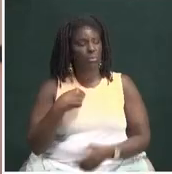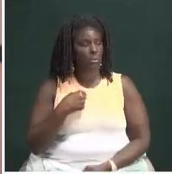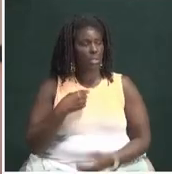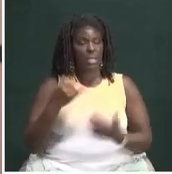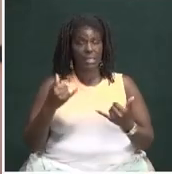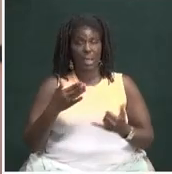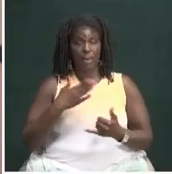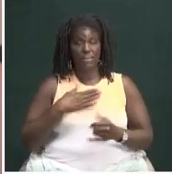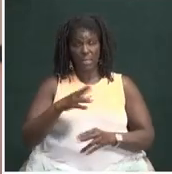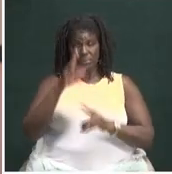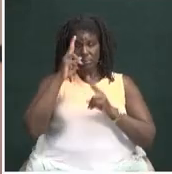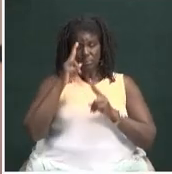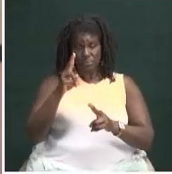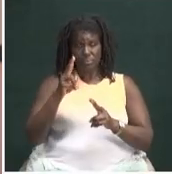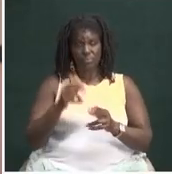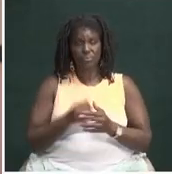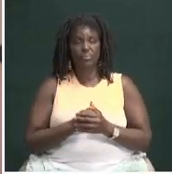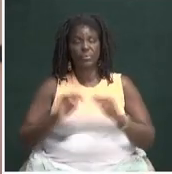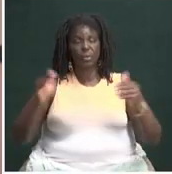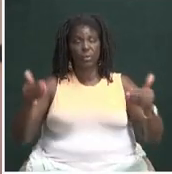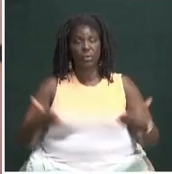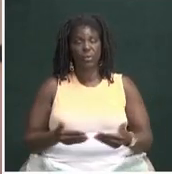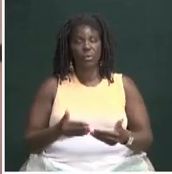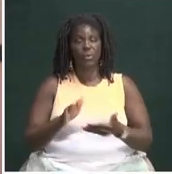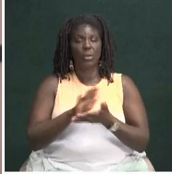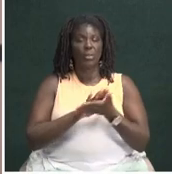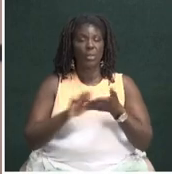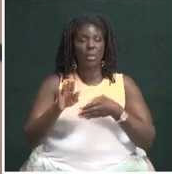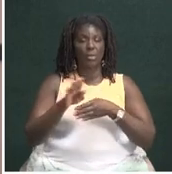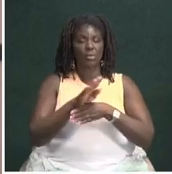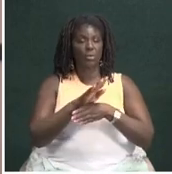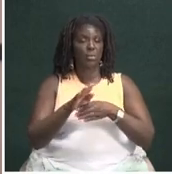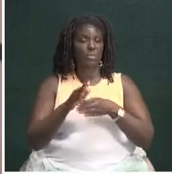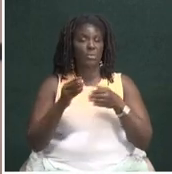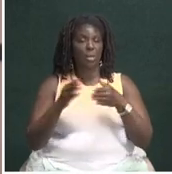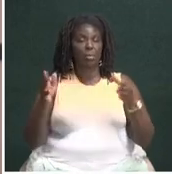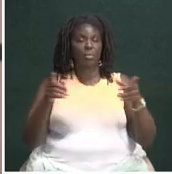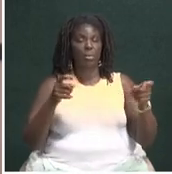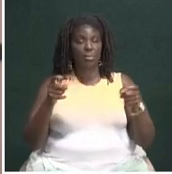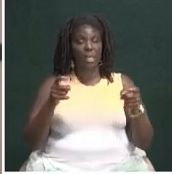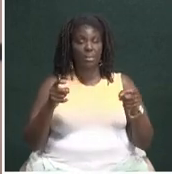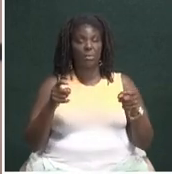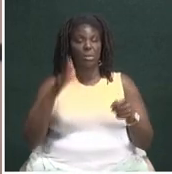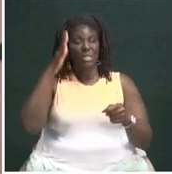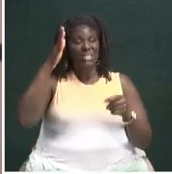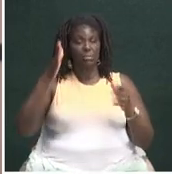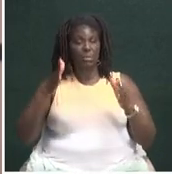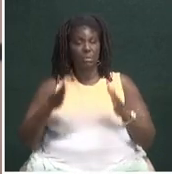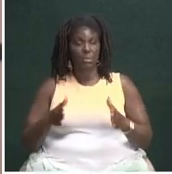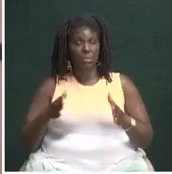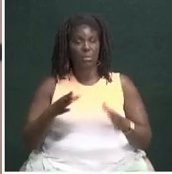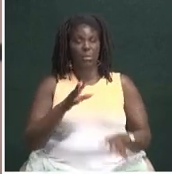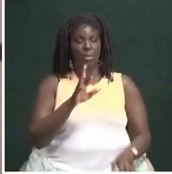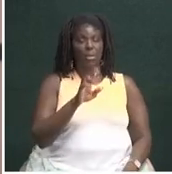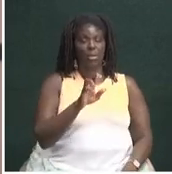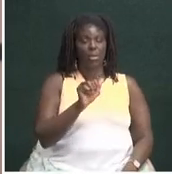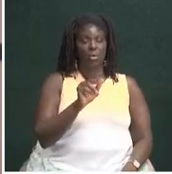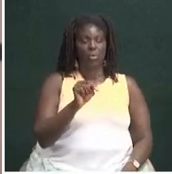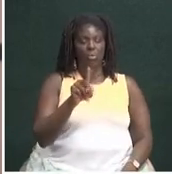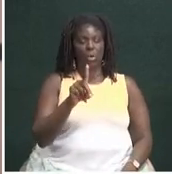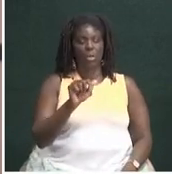now my distinct honor to introduce the College of Business and Public Management commencement speaker, Randall